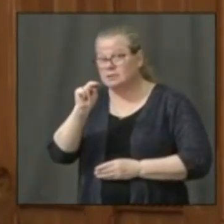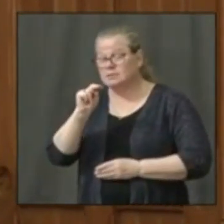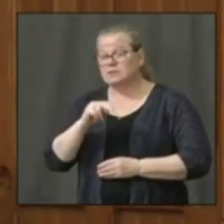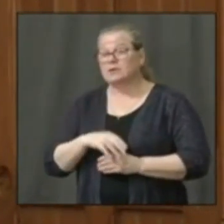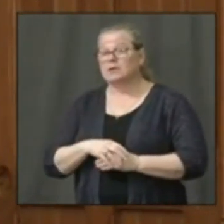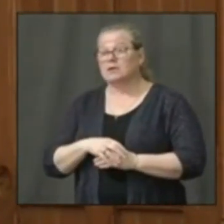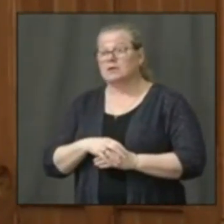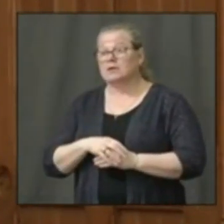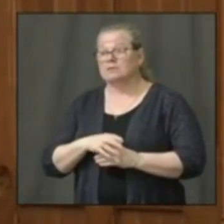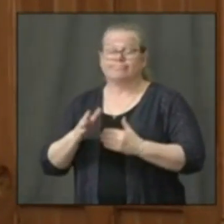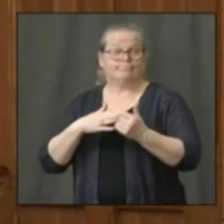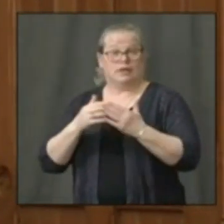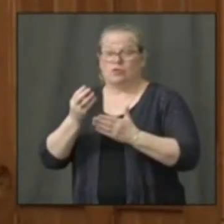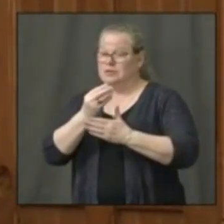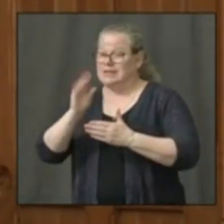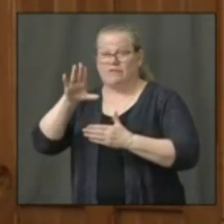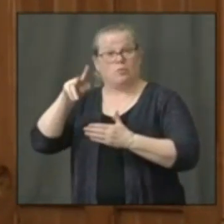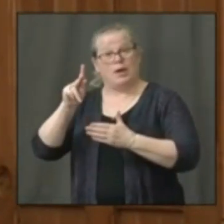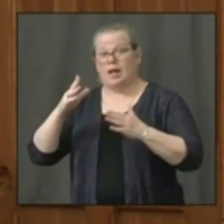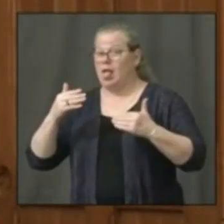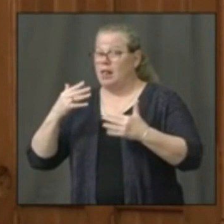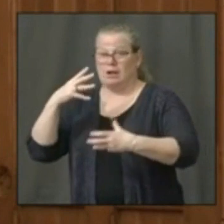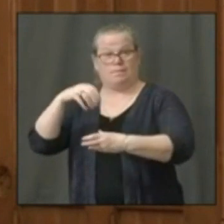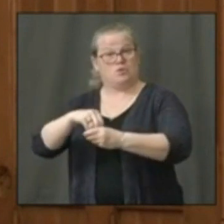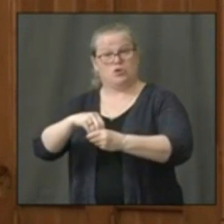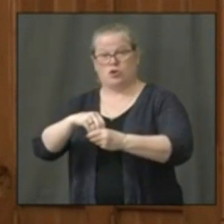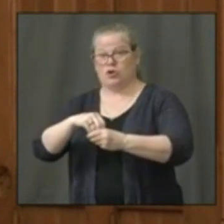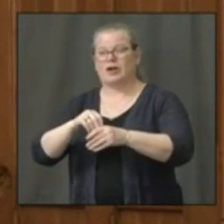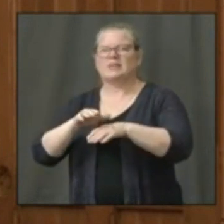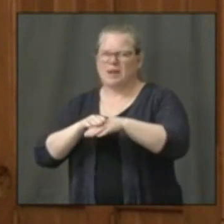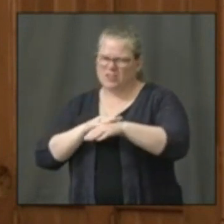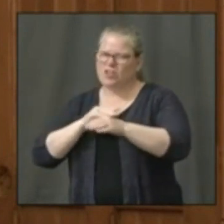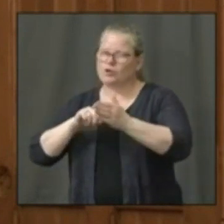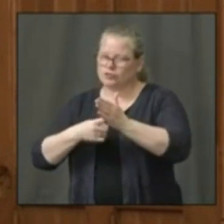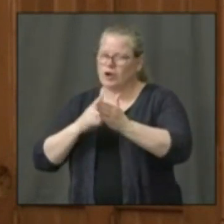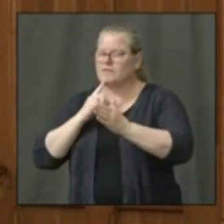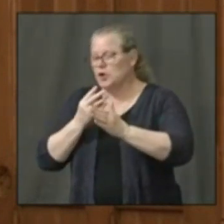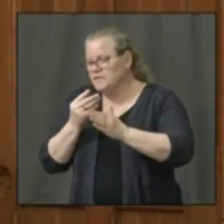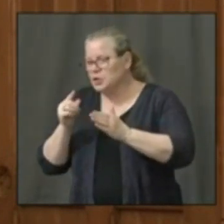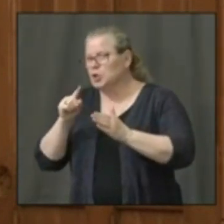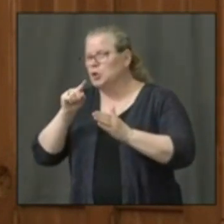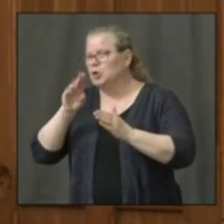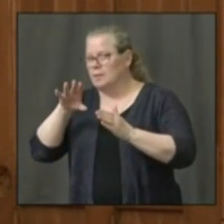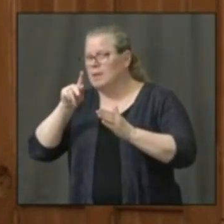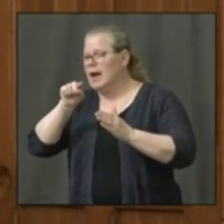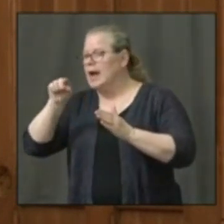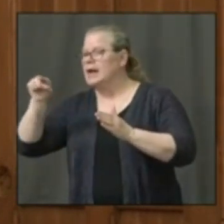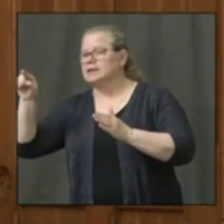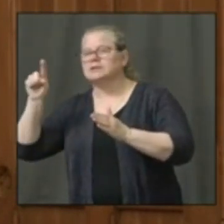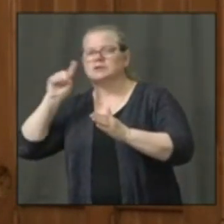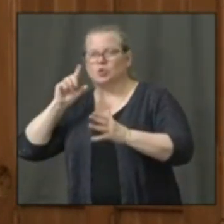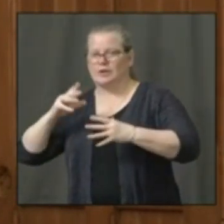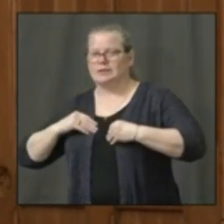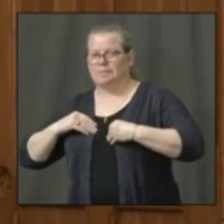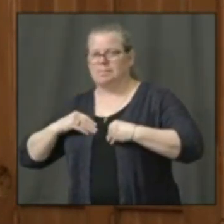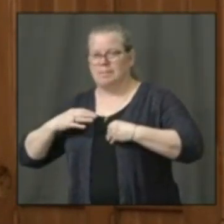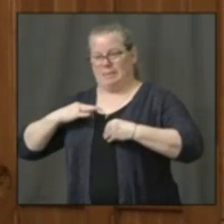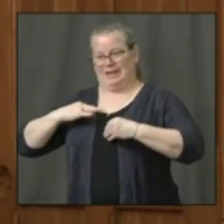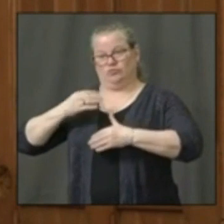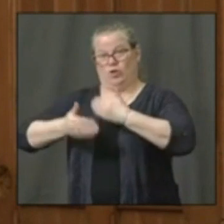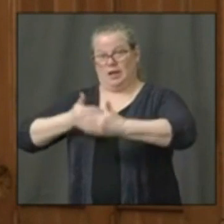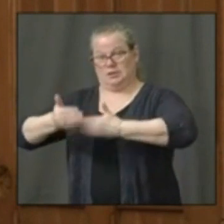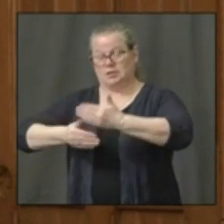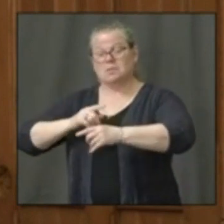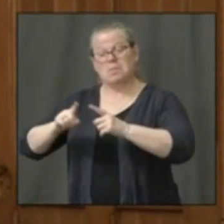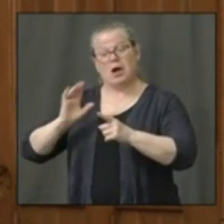several banks have not yet come online. There's been a bit of a slow start with a couple of banks in terms of accepting and processing loan applications. But, you know,